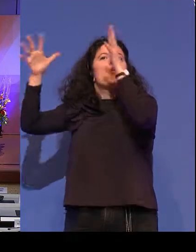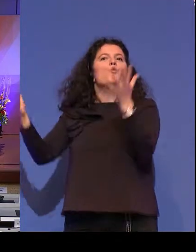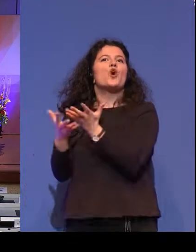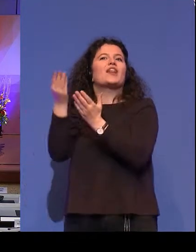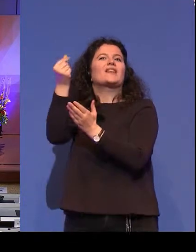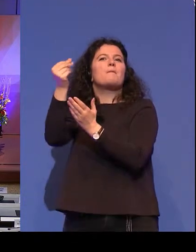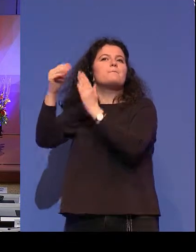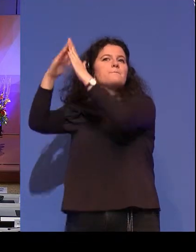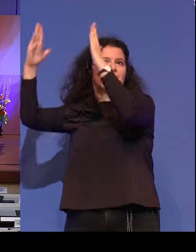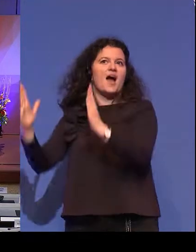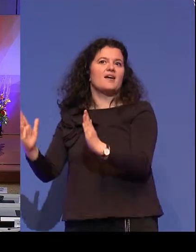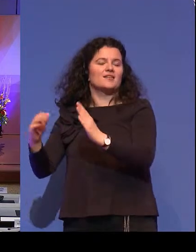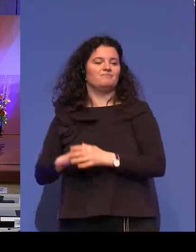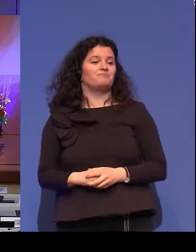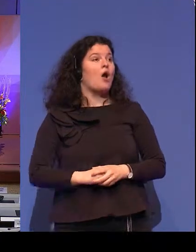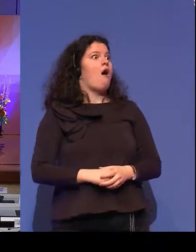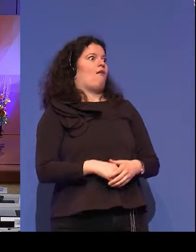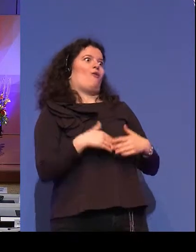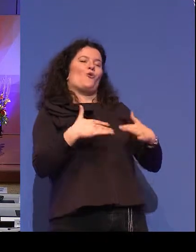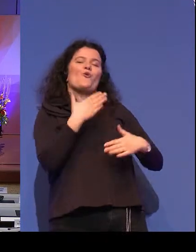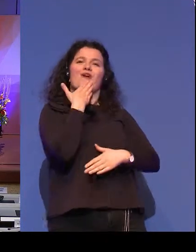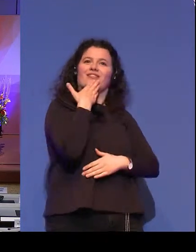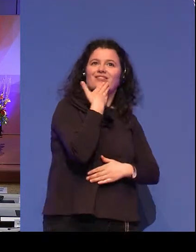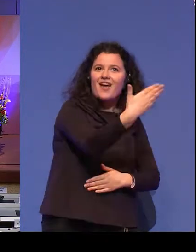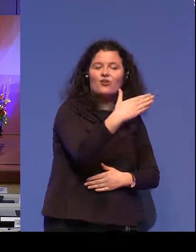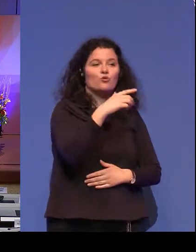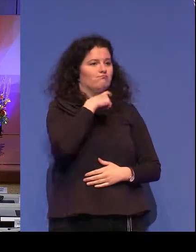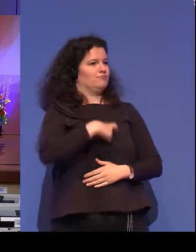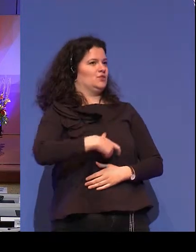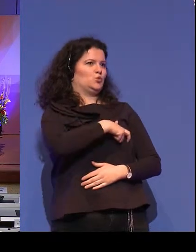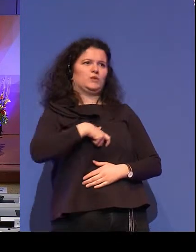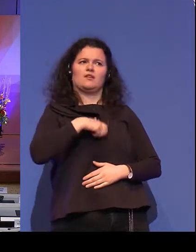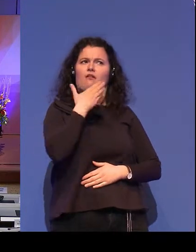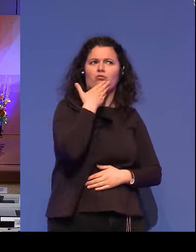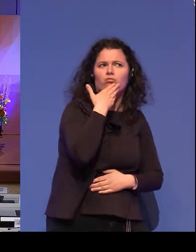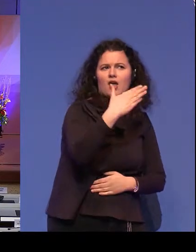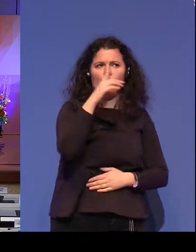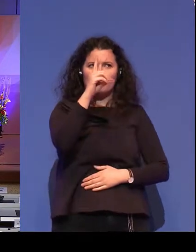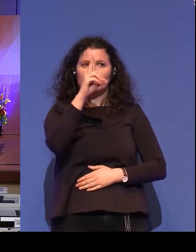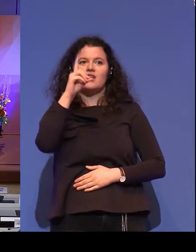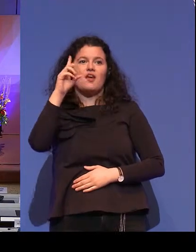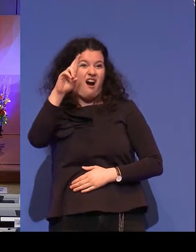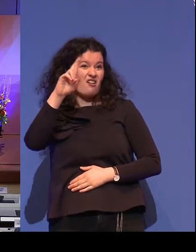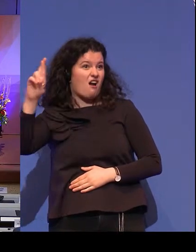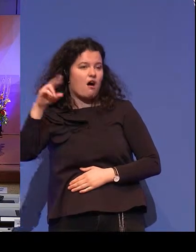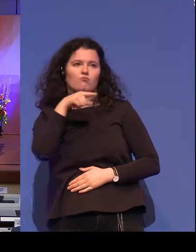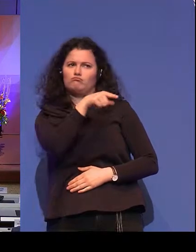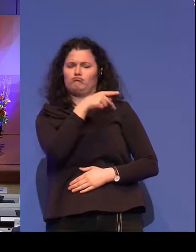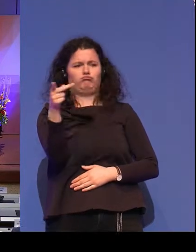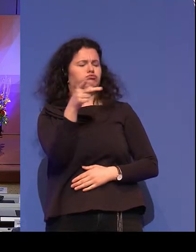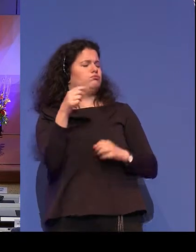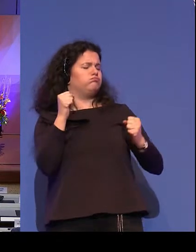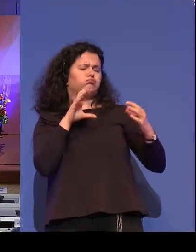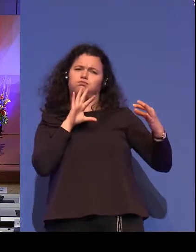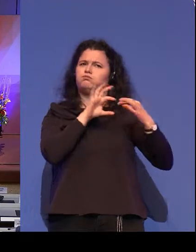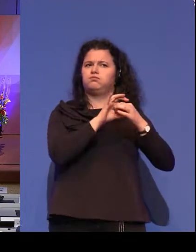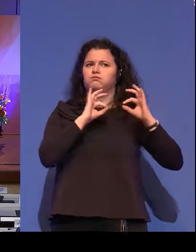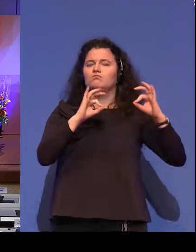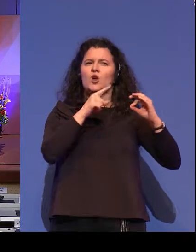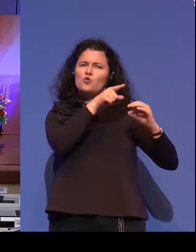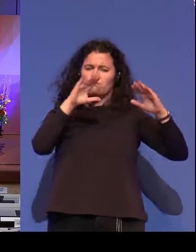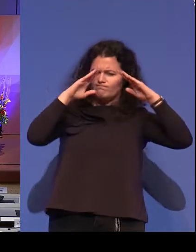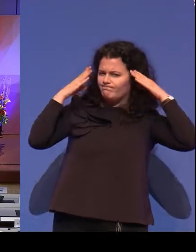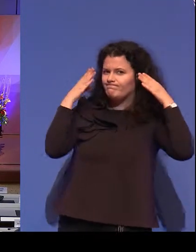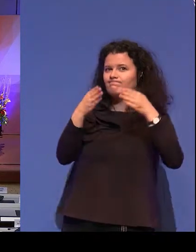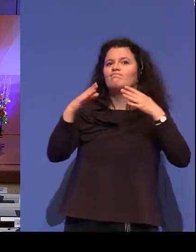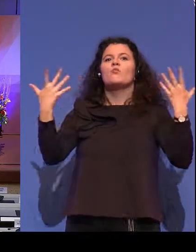both UNDRR and Switzerland's longstanding partnership and leadership on disaster risk reduction. Back in 2015,